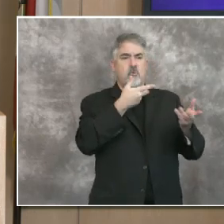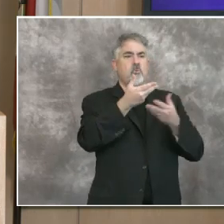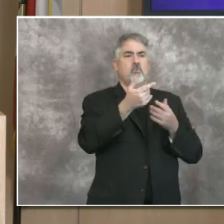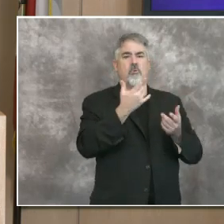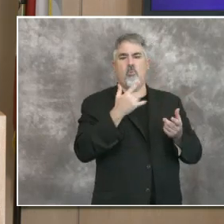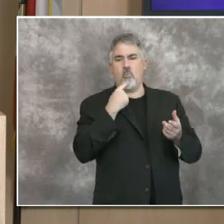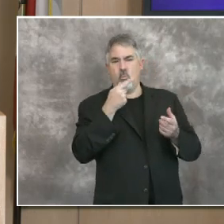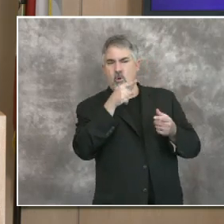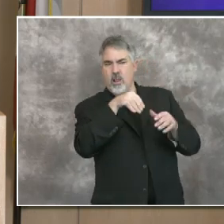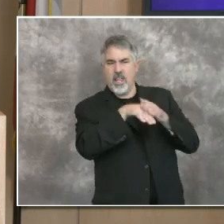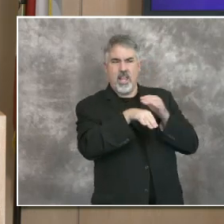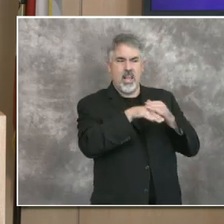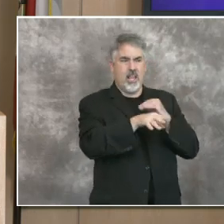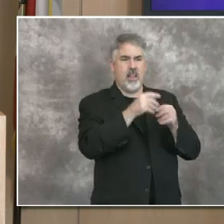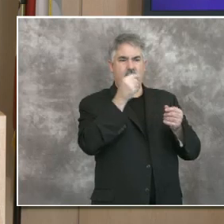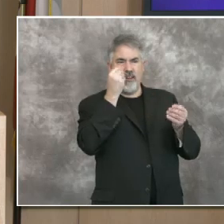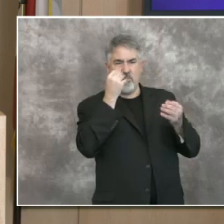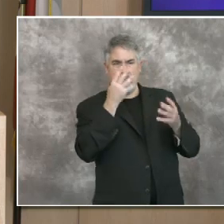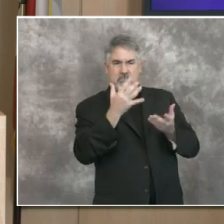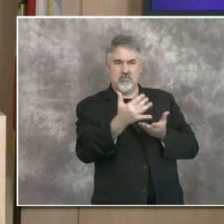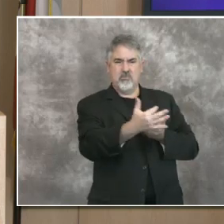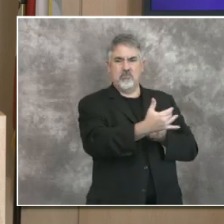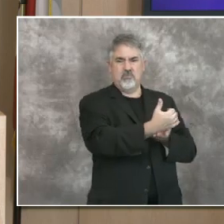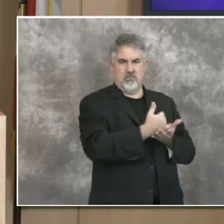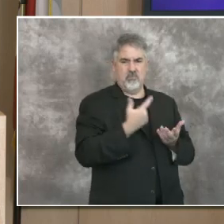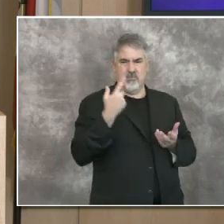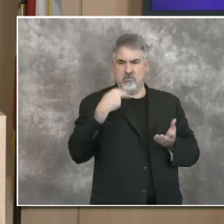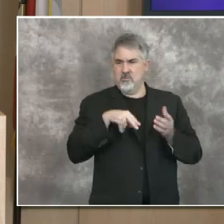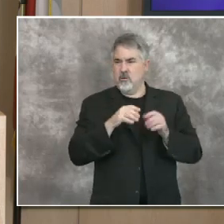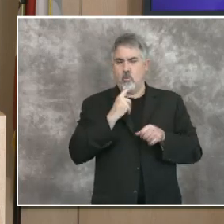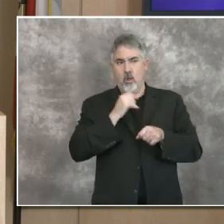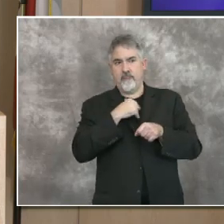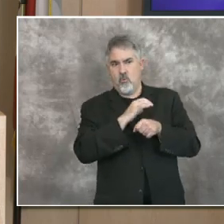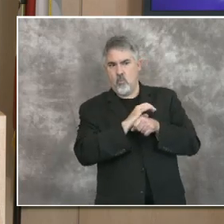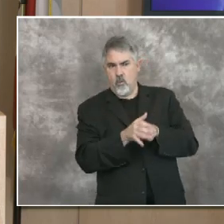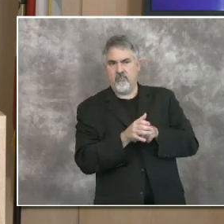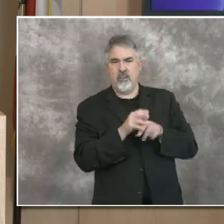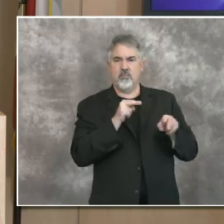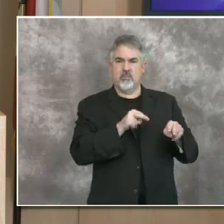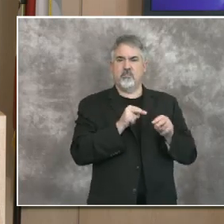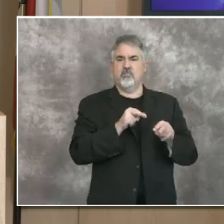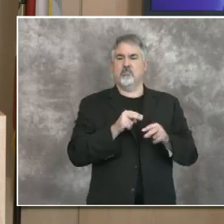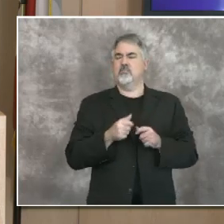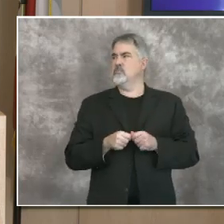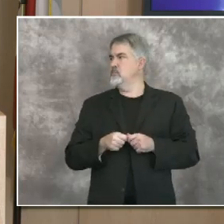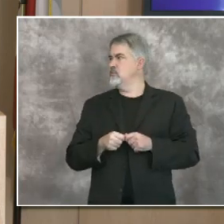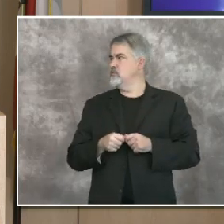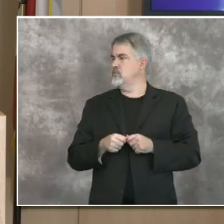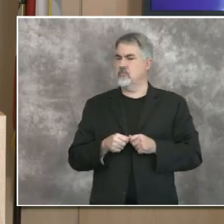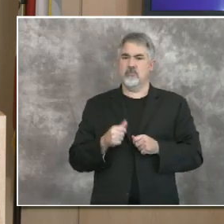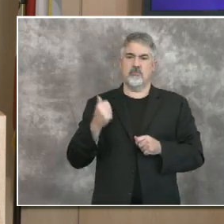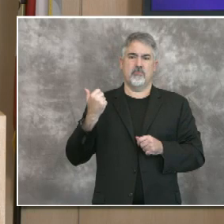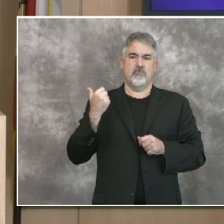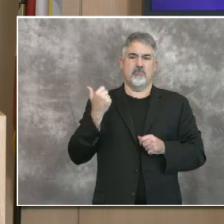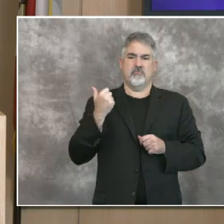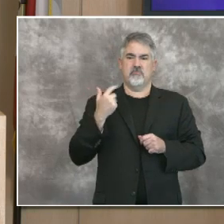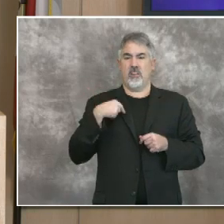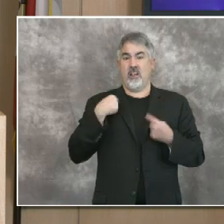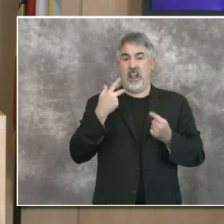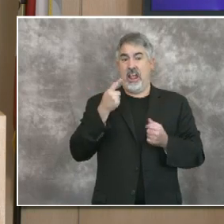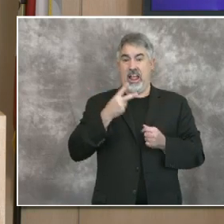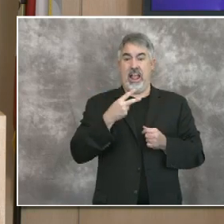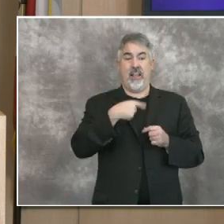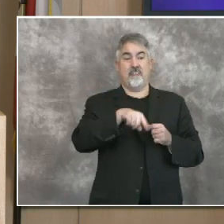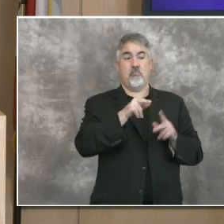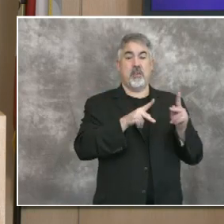with symptoms of COVID, who in fact are being confirmed with COVID, about half those individuals are